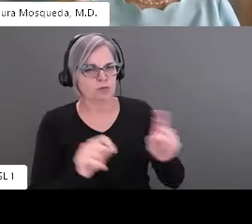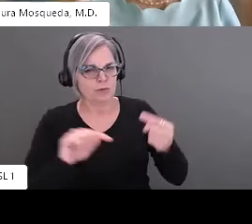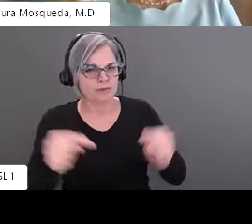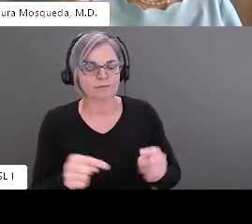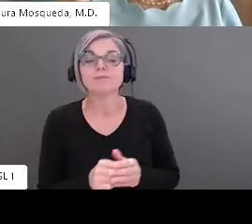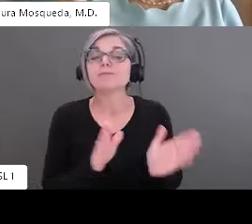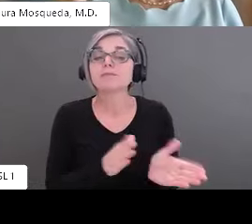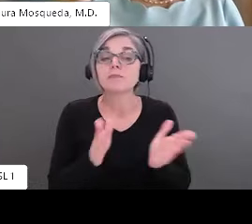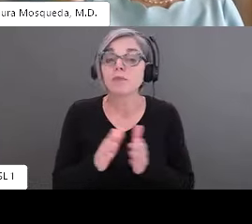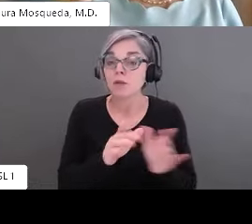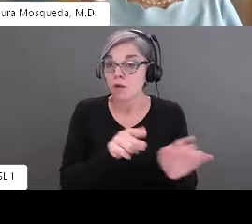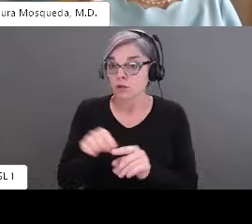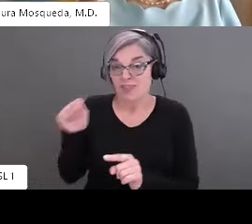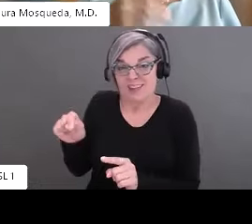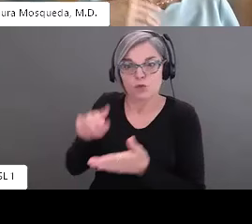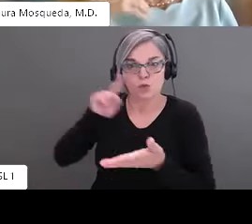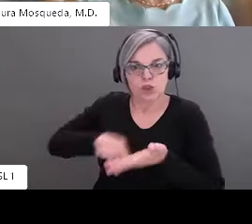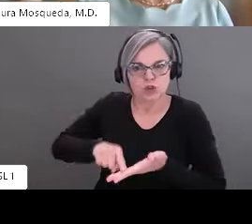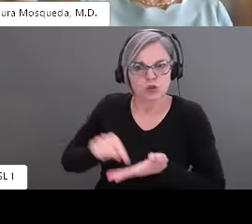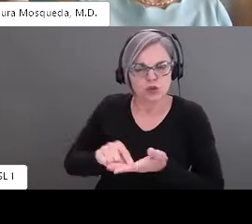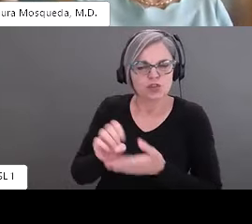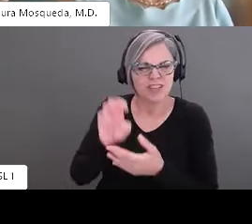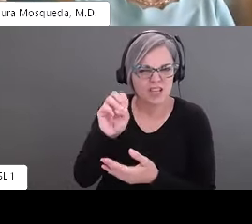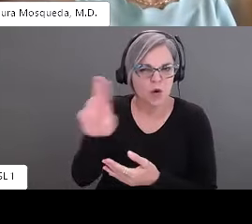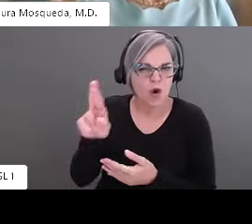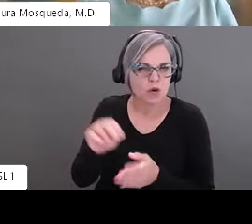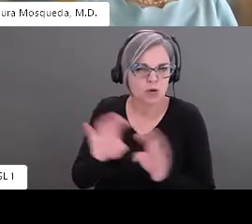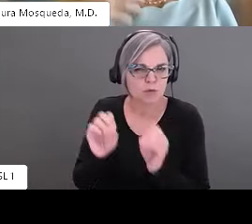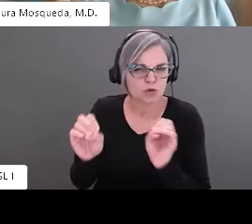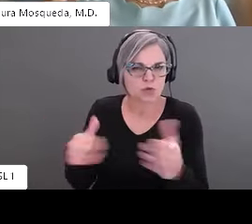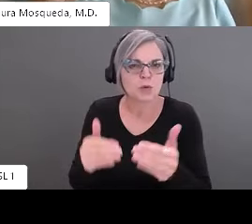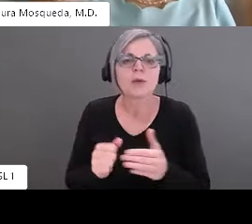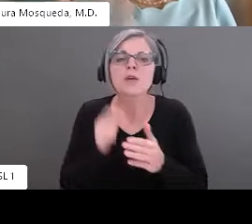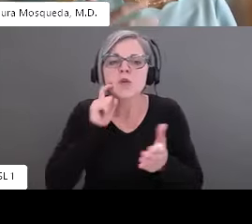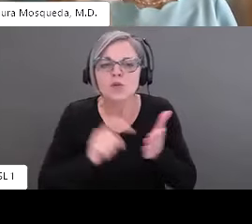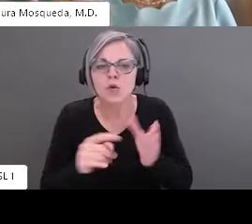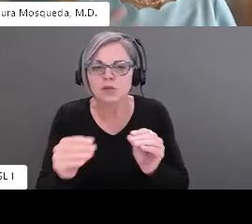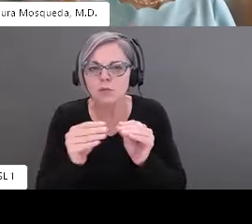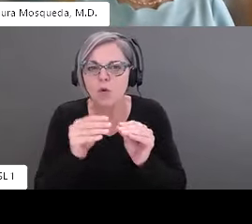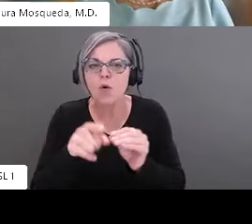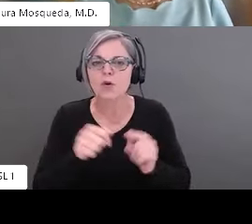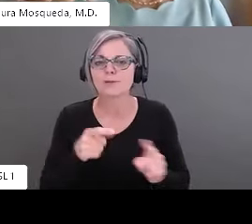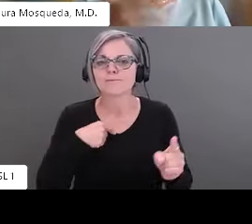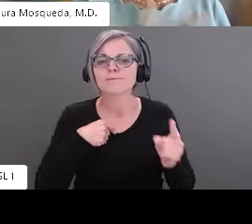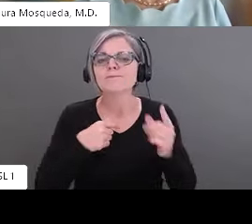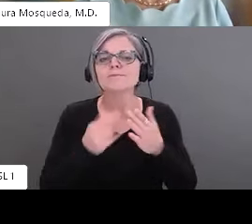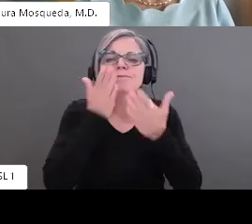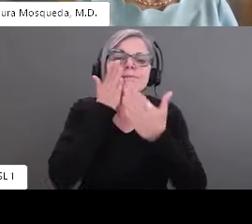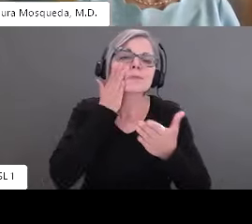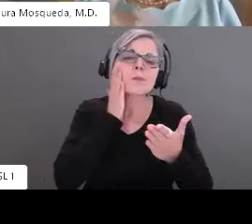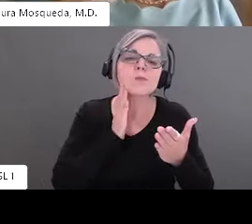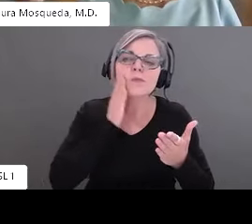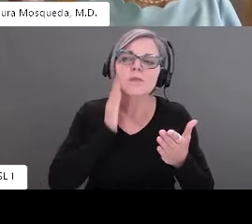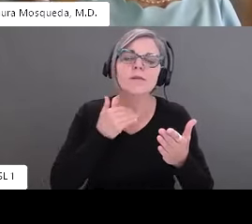and ear injuries. So again, when an older adult comes in with injuries on the head, face, neck, be it